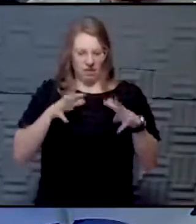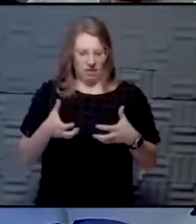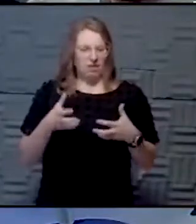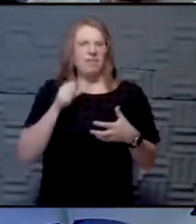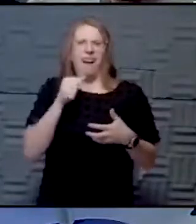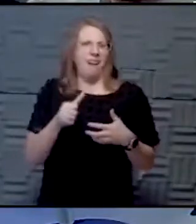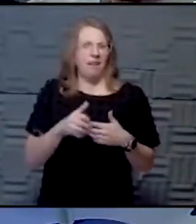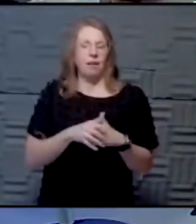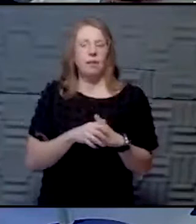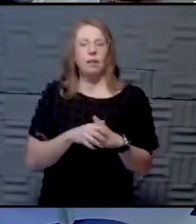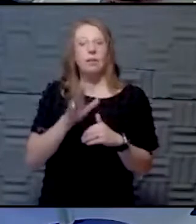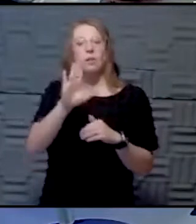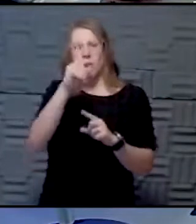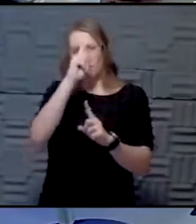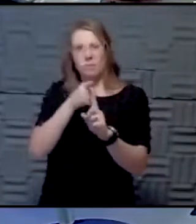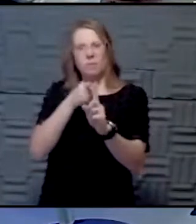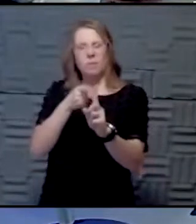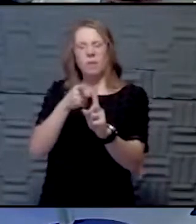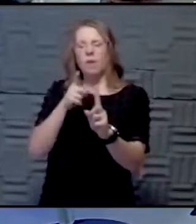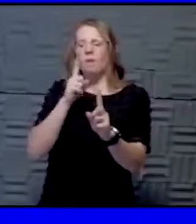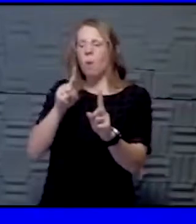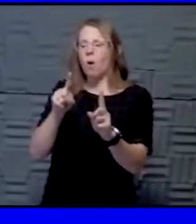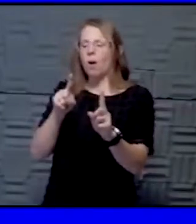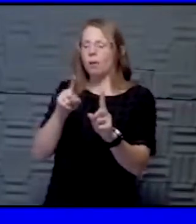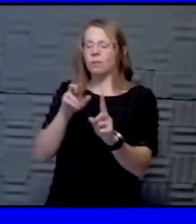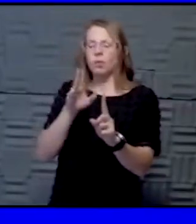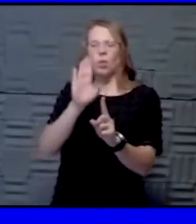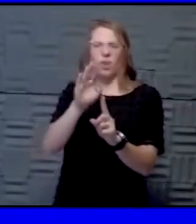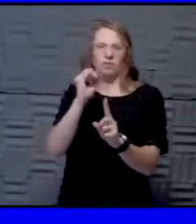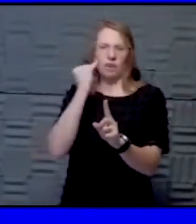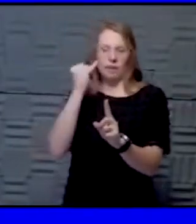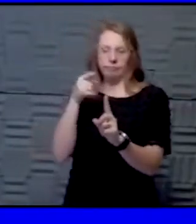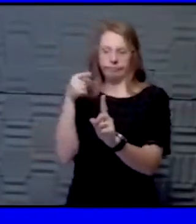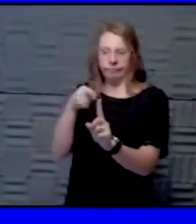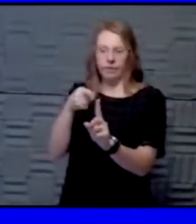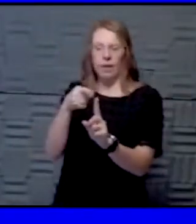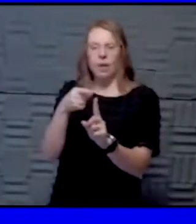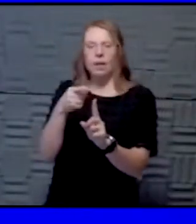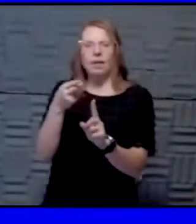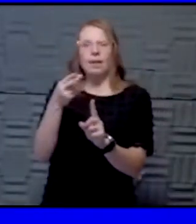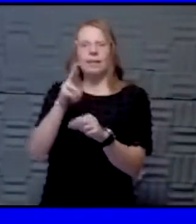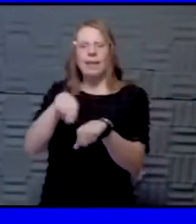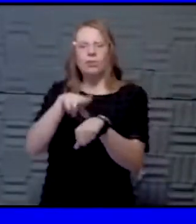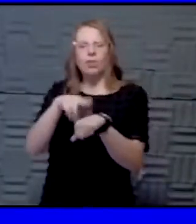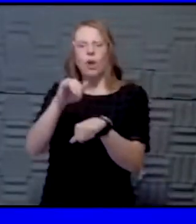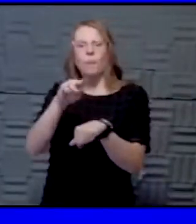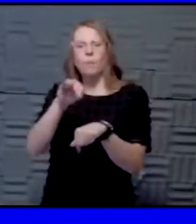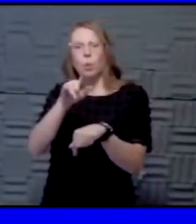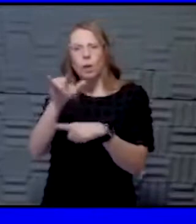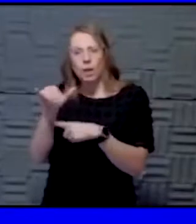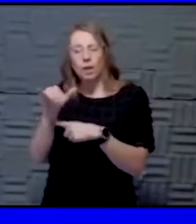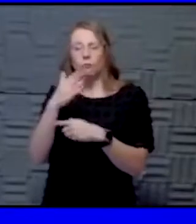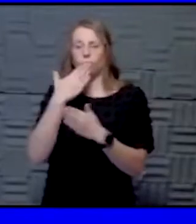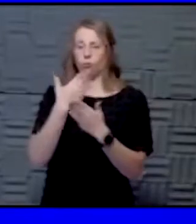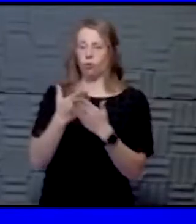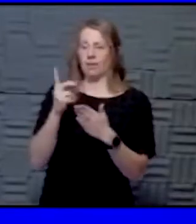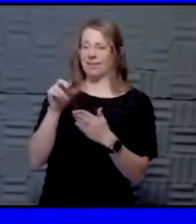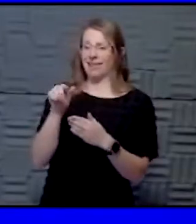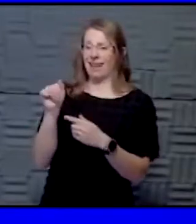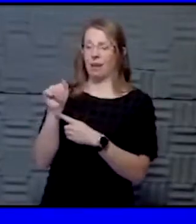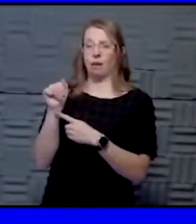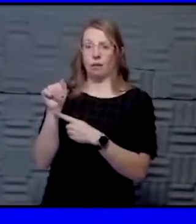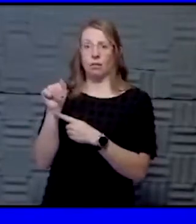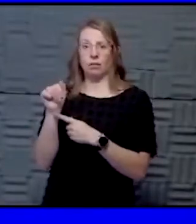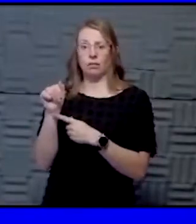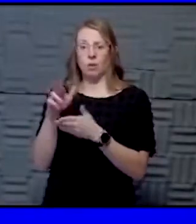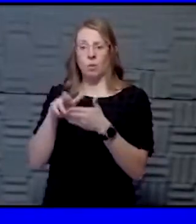point about natural infection and immunity is spot on. There's good data signals out there that you don't have